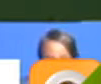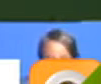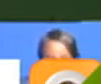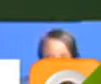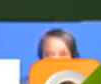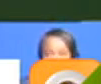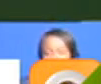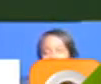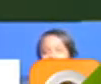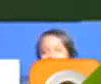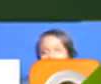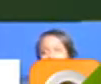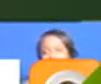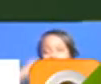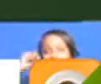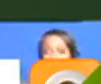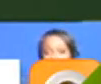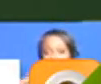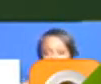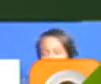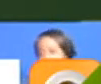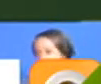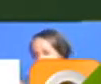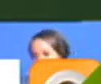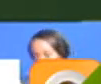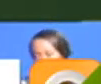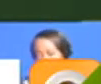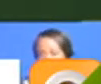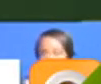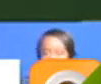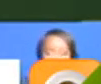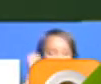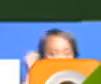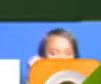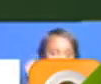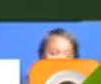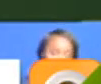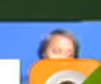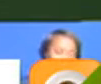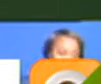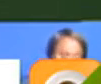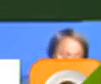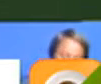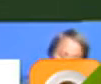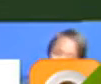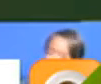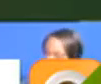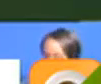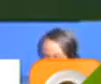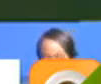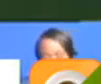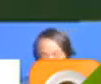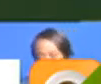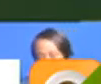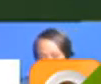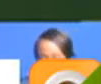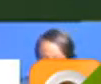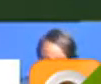agreed on other political manenos, which we are going to engage in and move forward together.